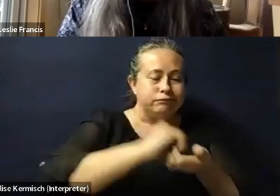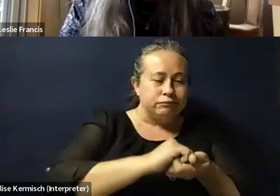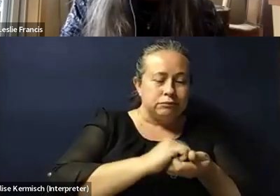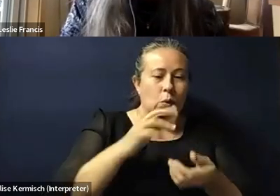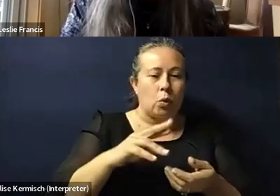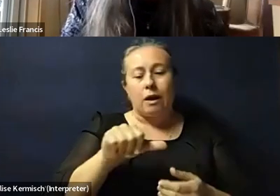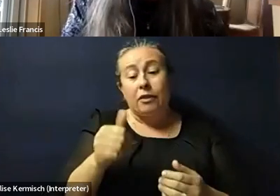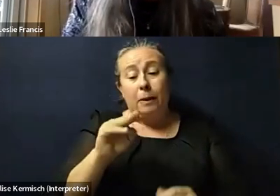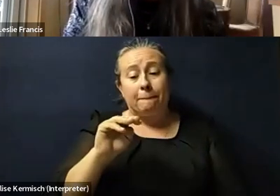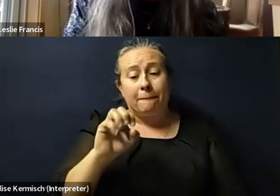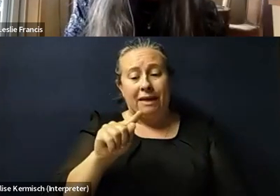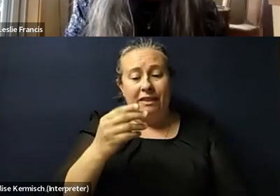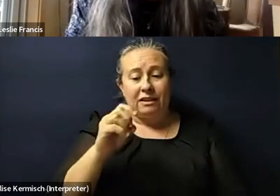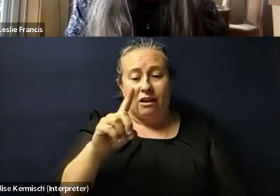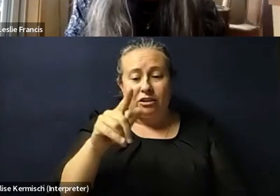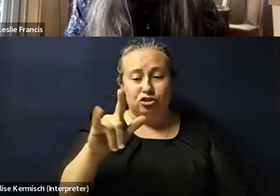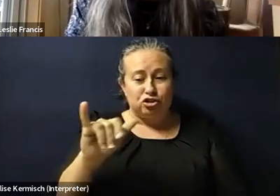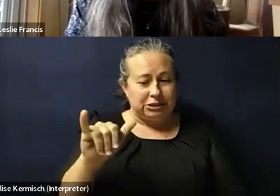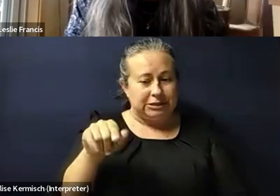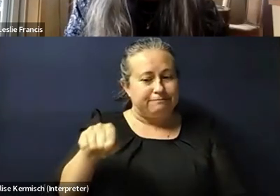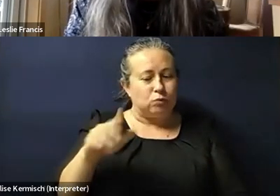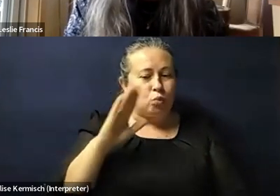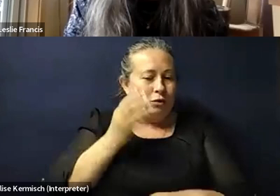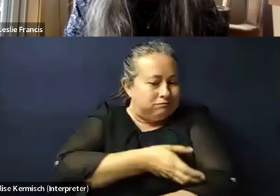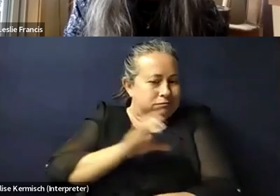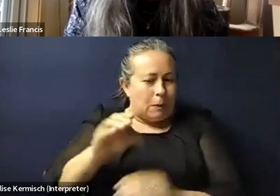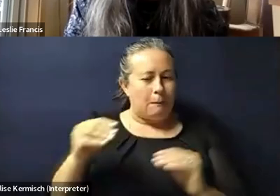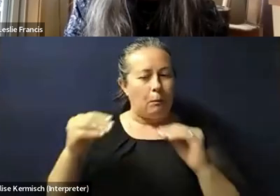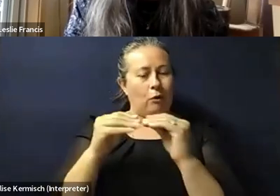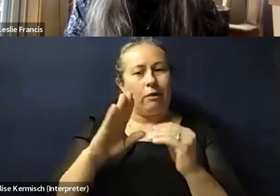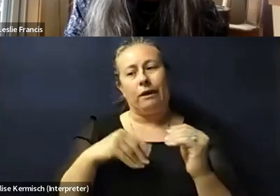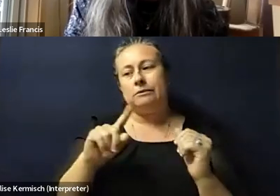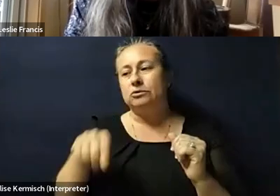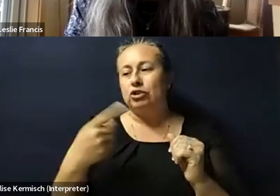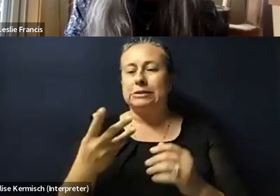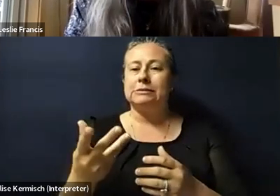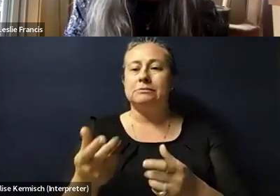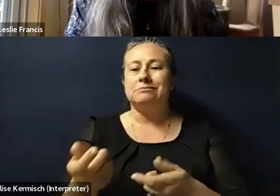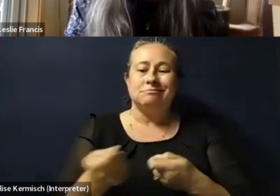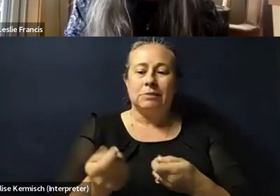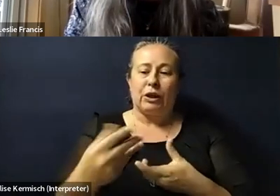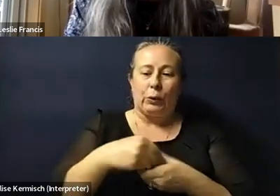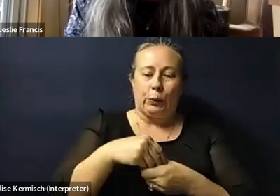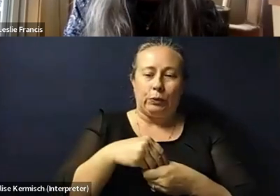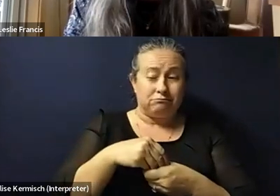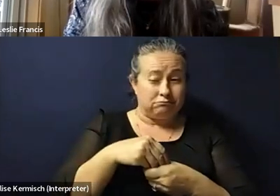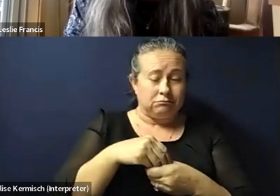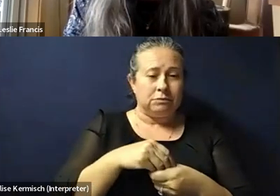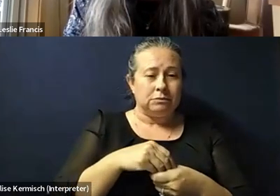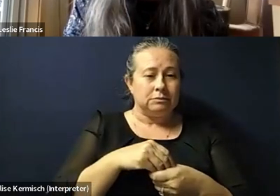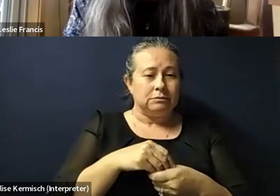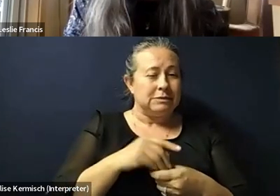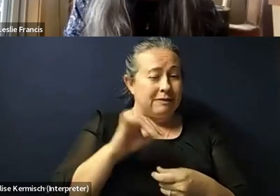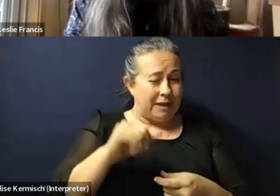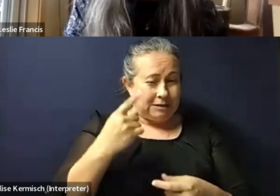methodologies that might actually empower them more than merely including them. Is that something that you've thought